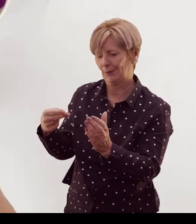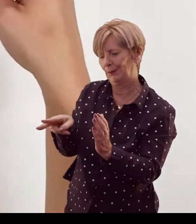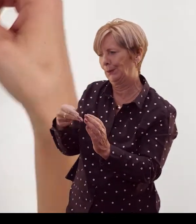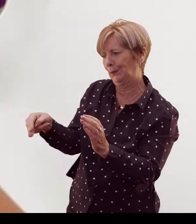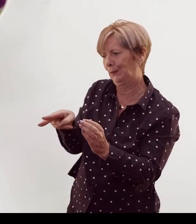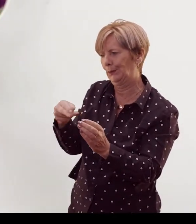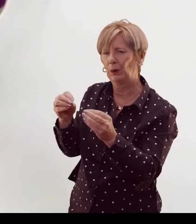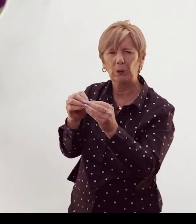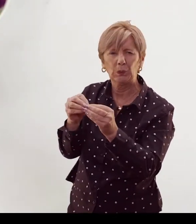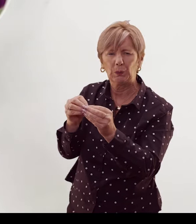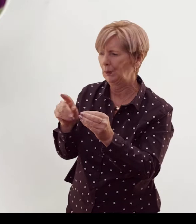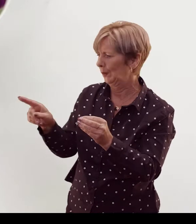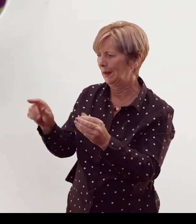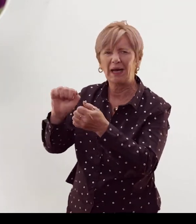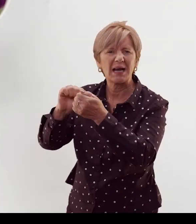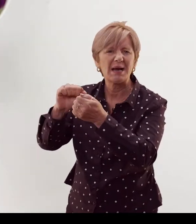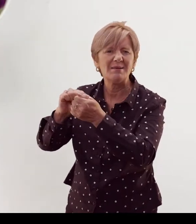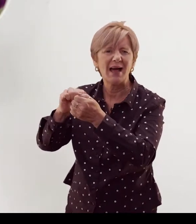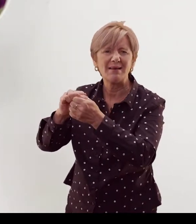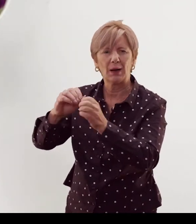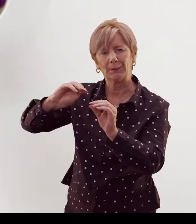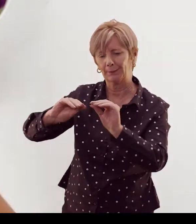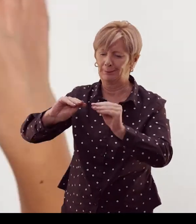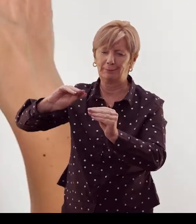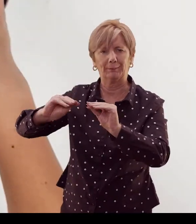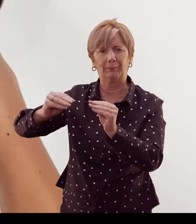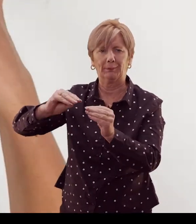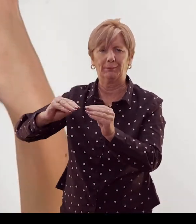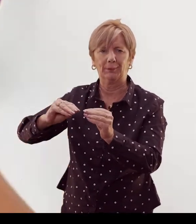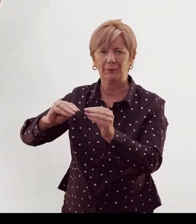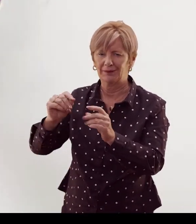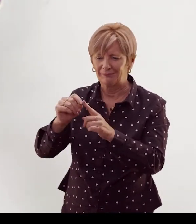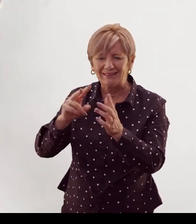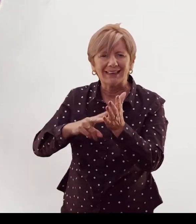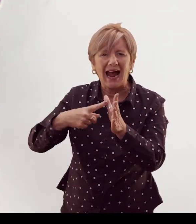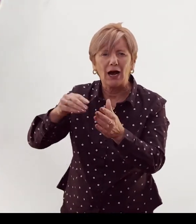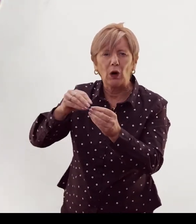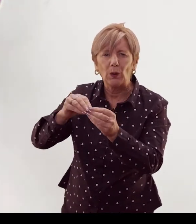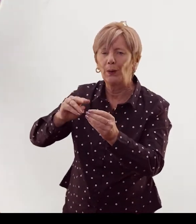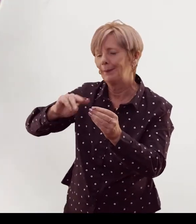and coloured tissue paper and collage all over your bottle.